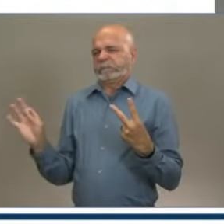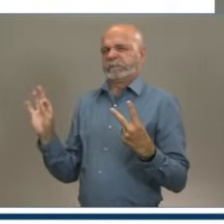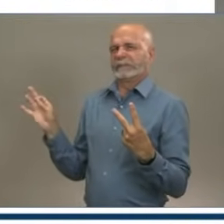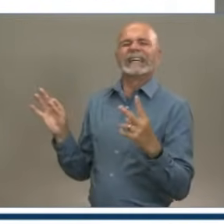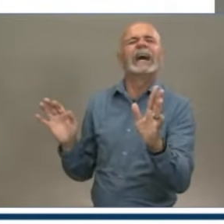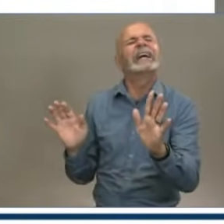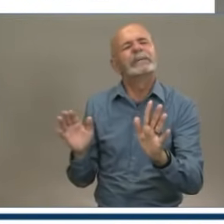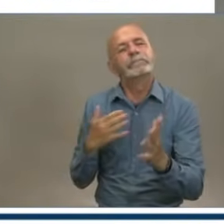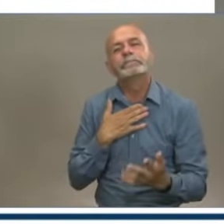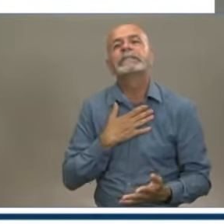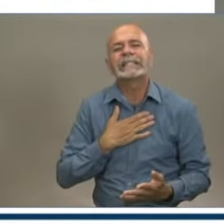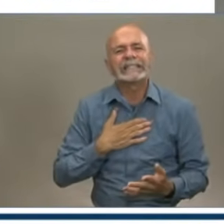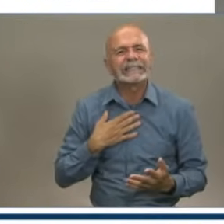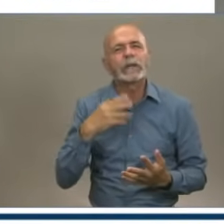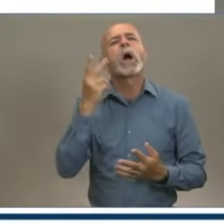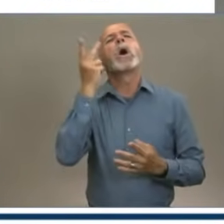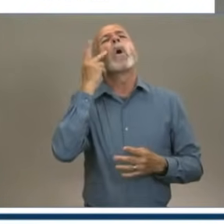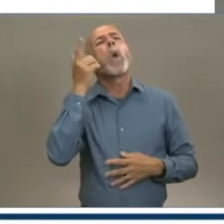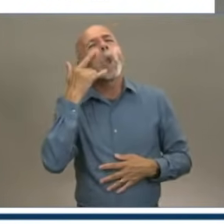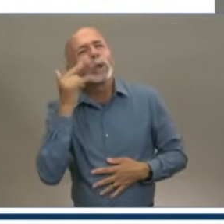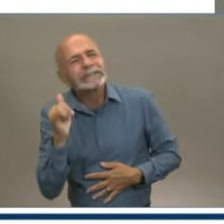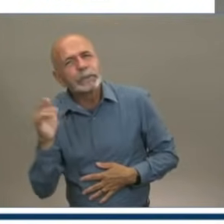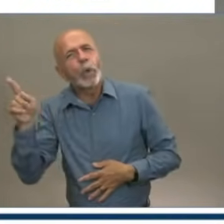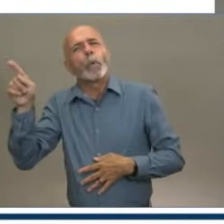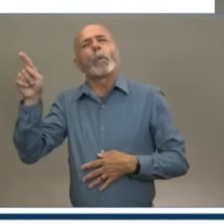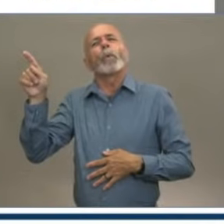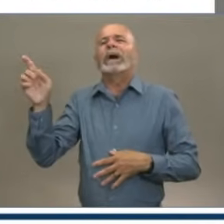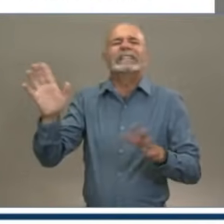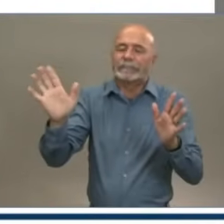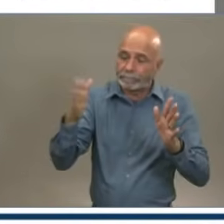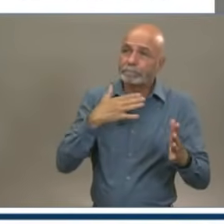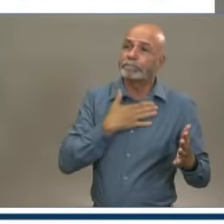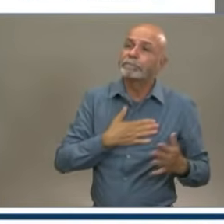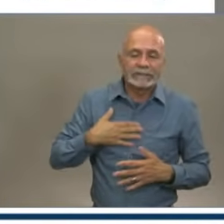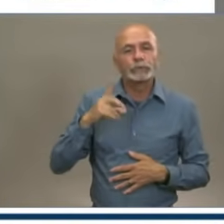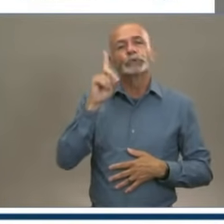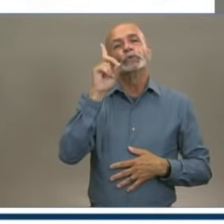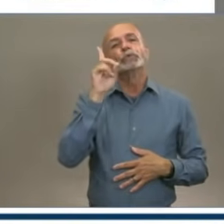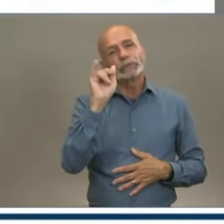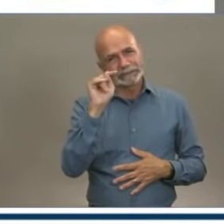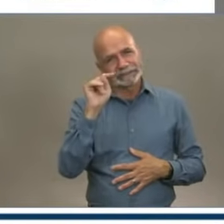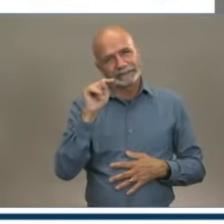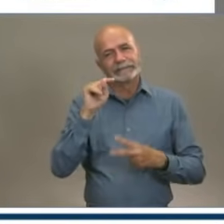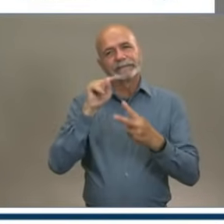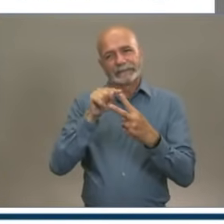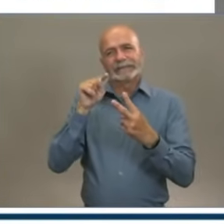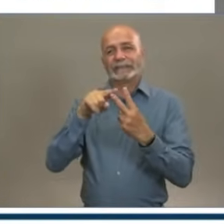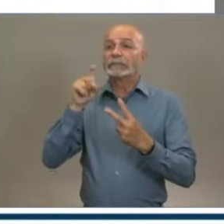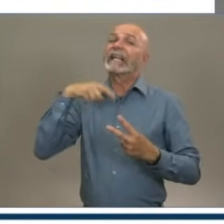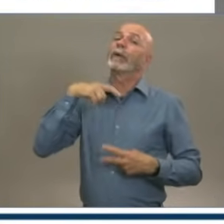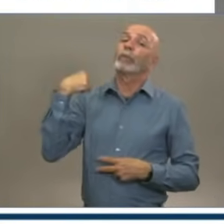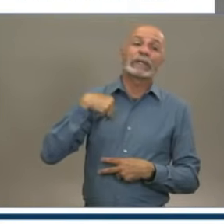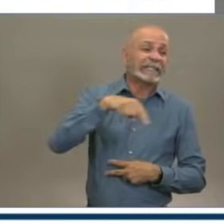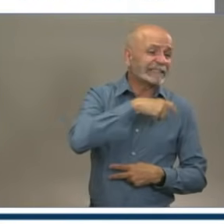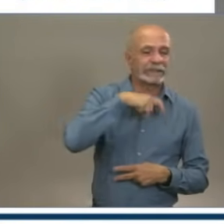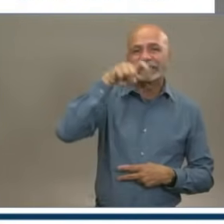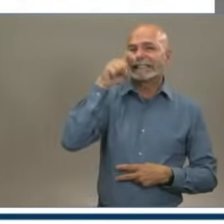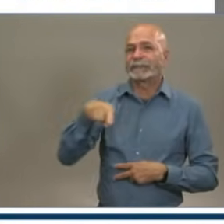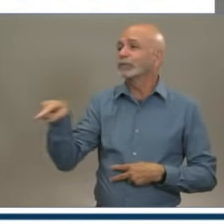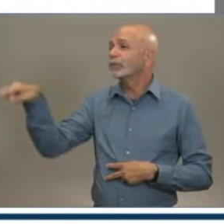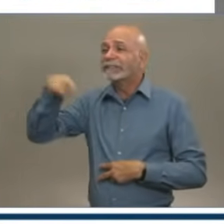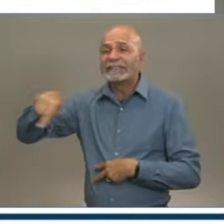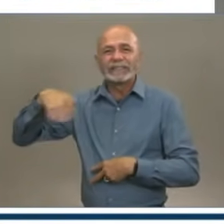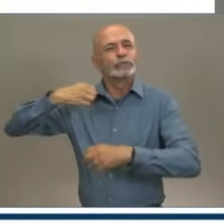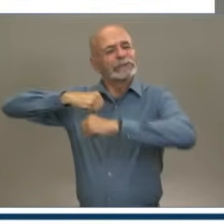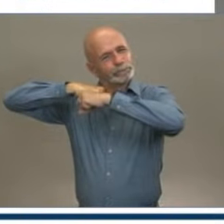learn more, please book your appointment now. There are people who need your protection. There are also things that will be easier